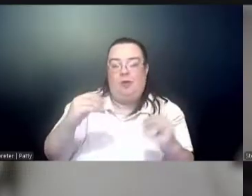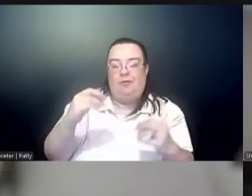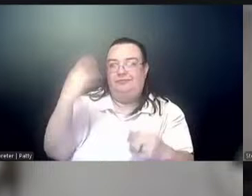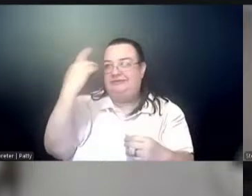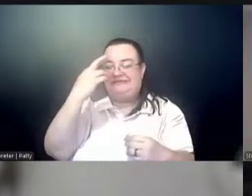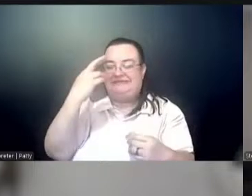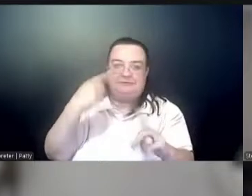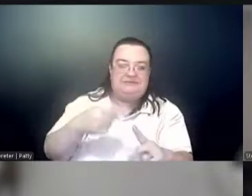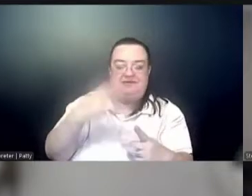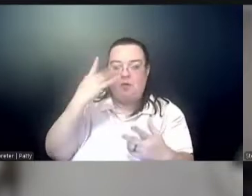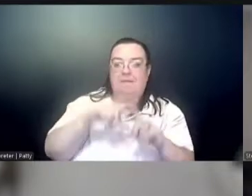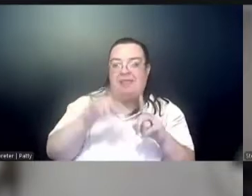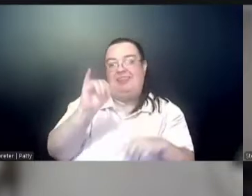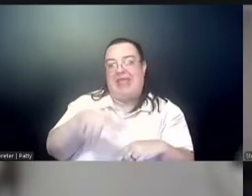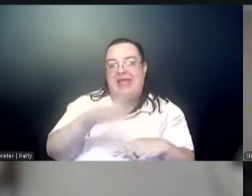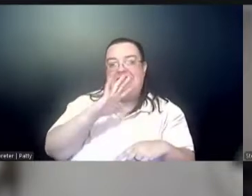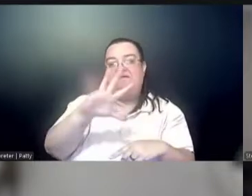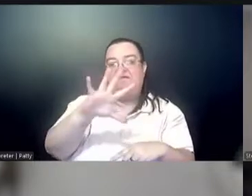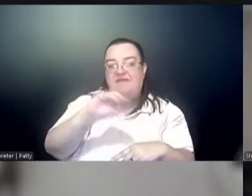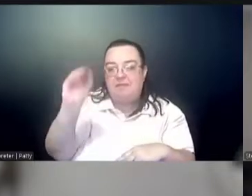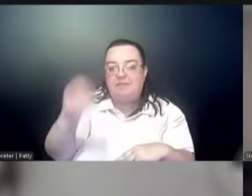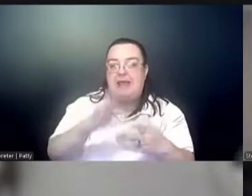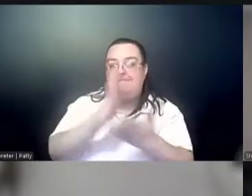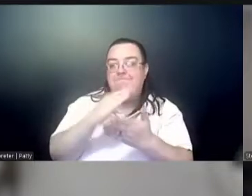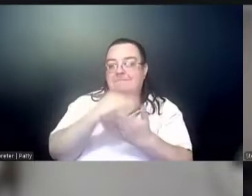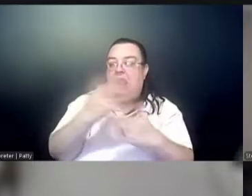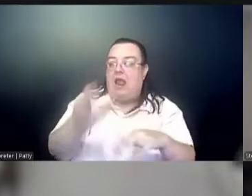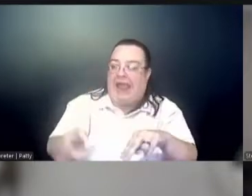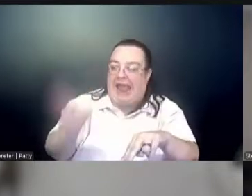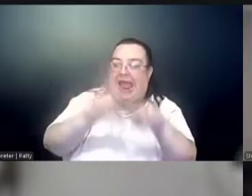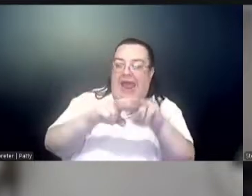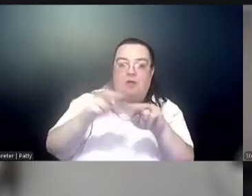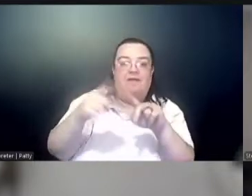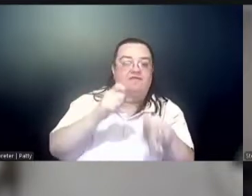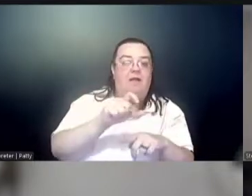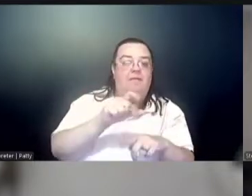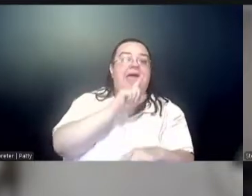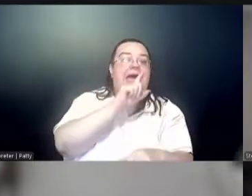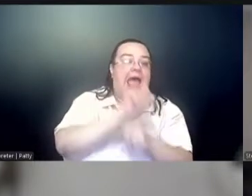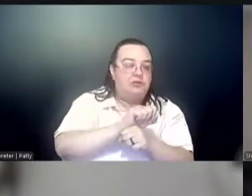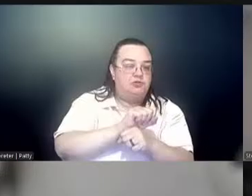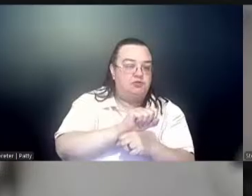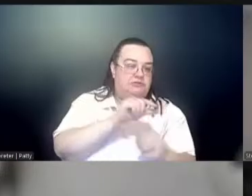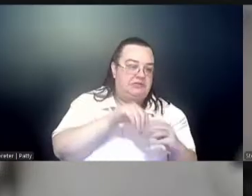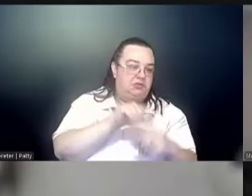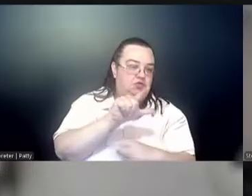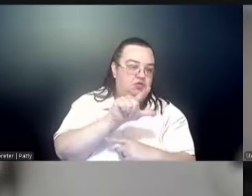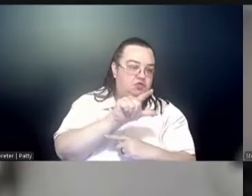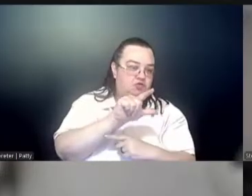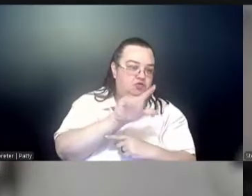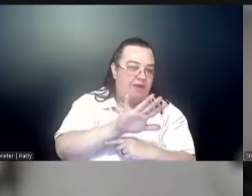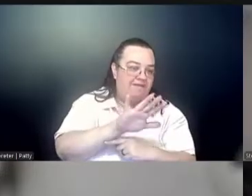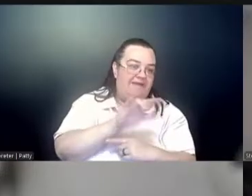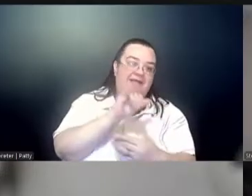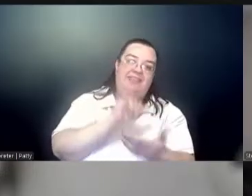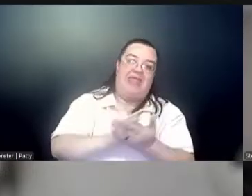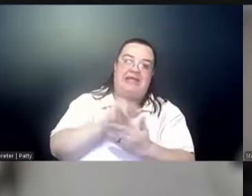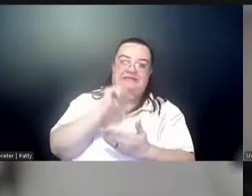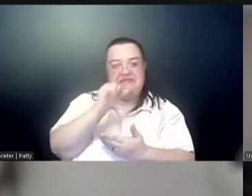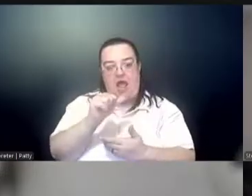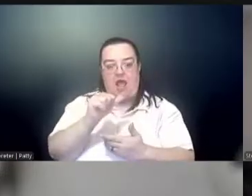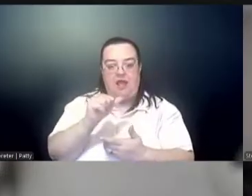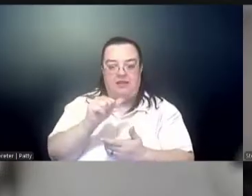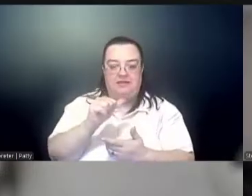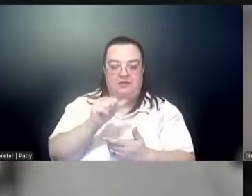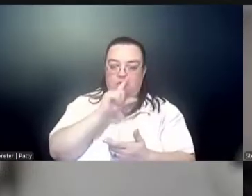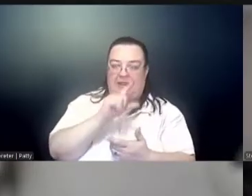a 50% budget increase over the 25 actuals. I mean, that's not generally a place that we can be for any